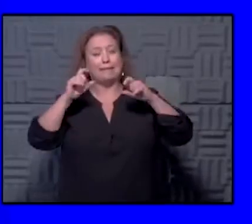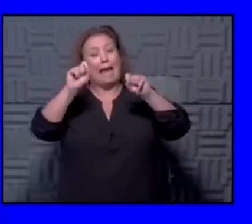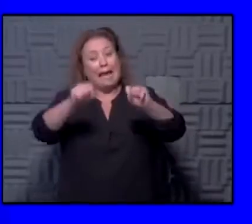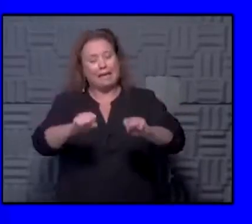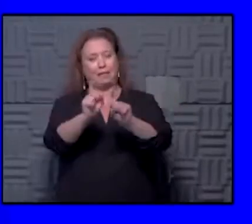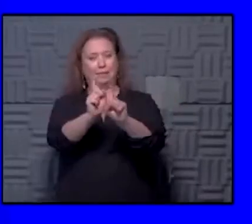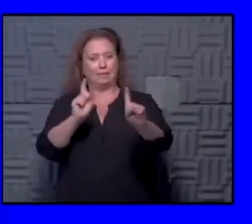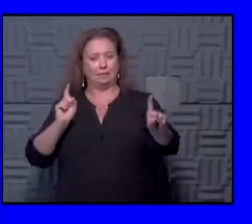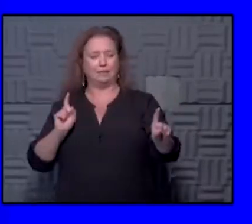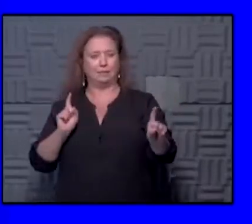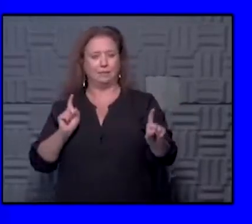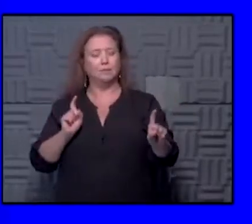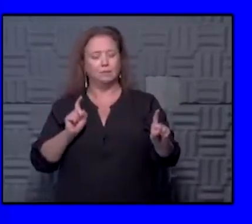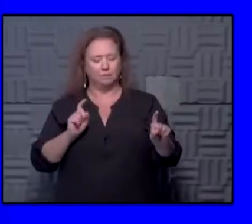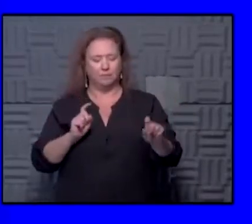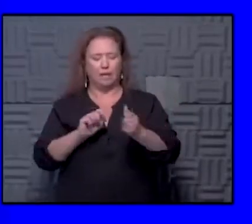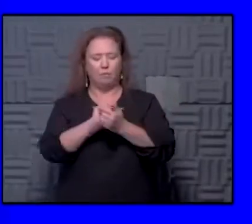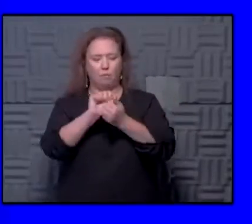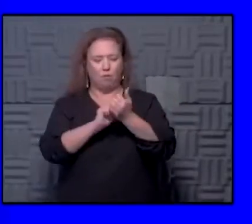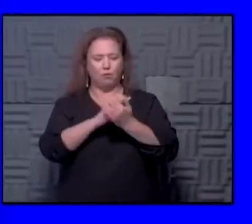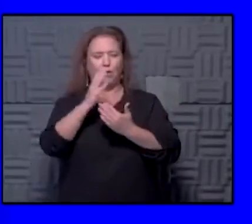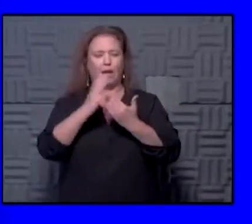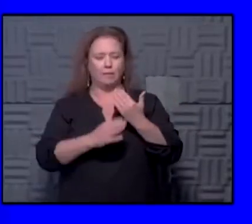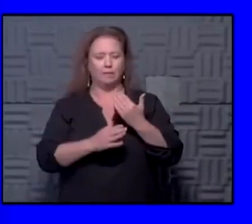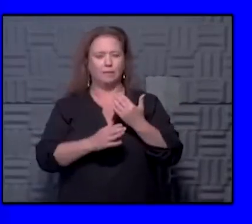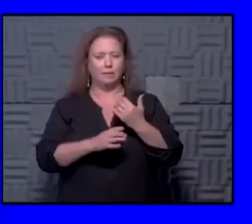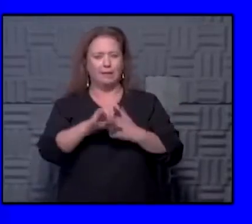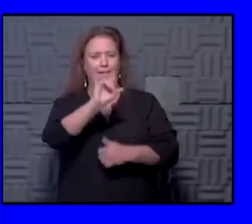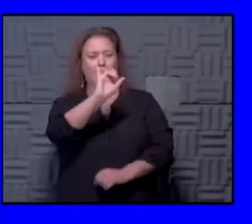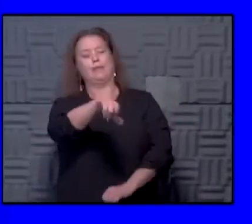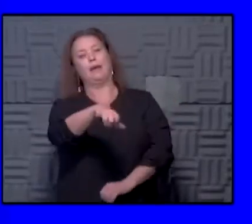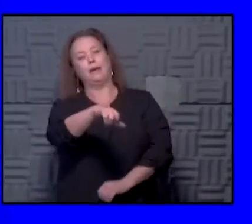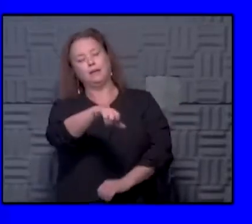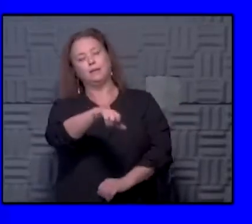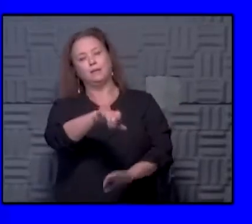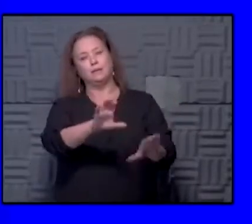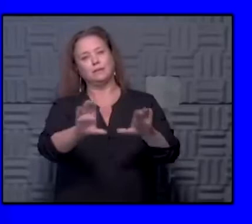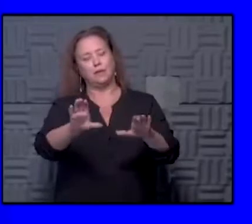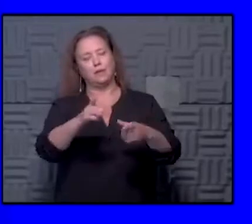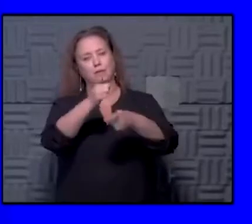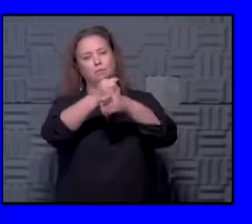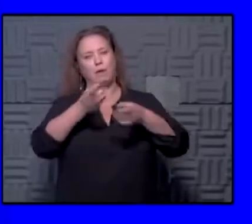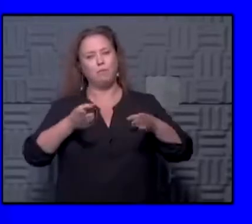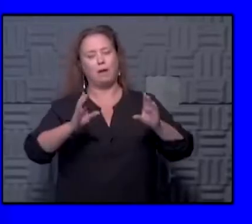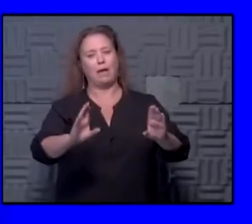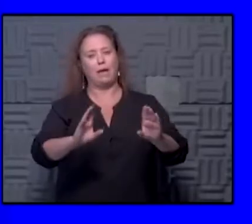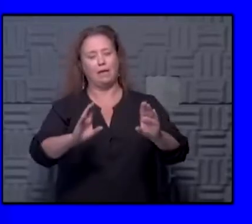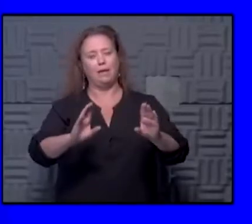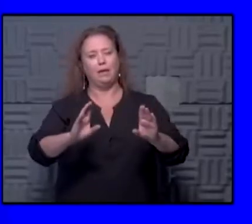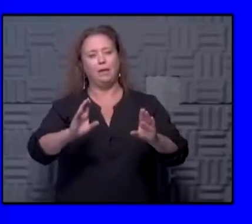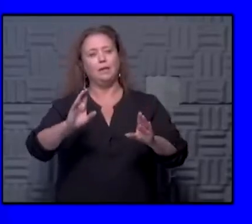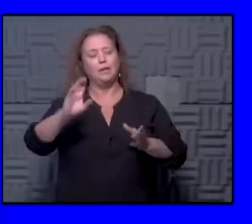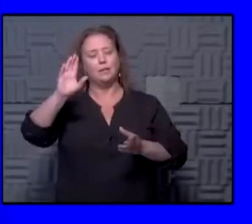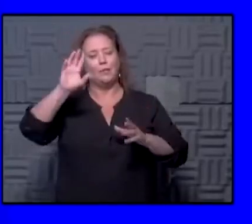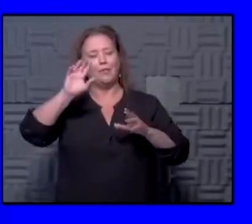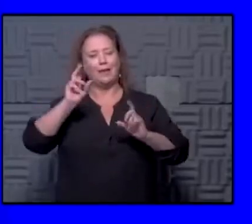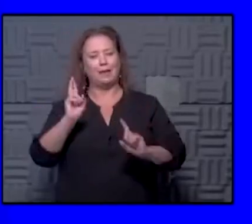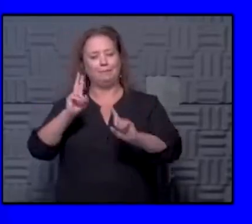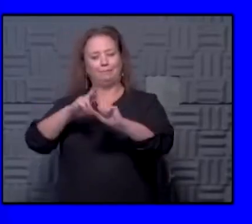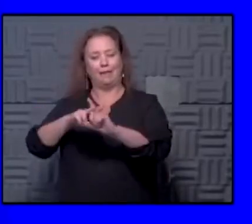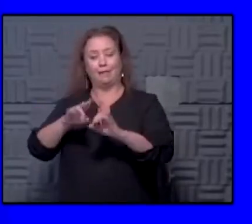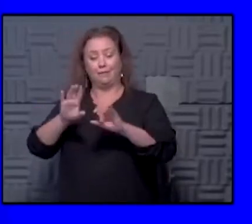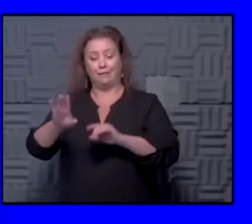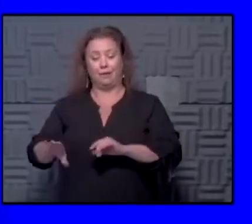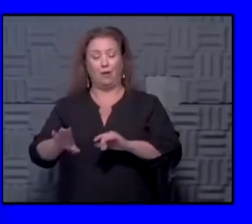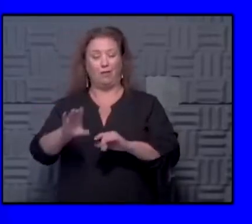distancing, do the hand hygiene, that is done appropriately. That can then filter down to the little kids. As far